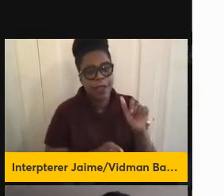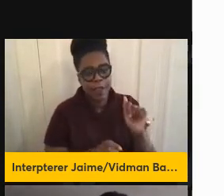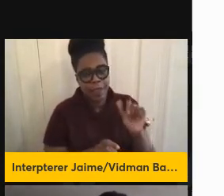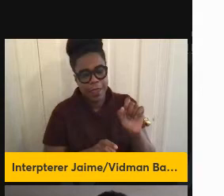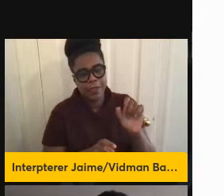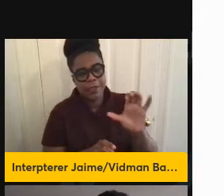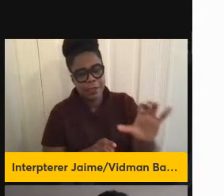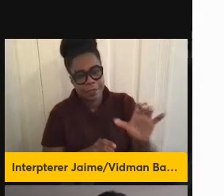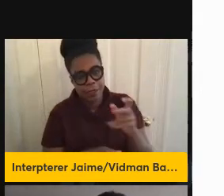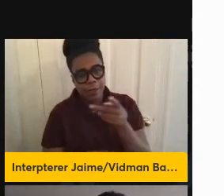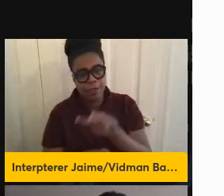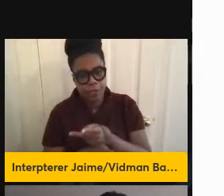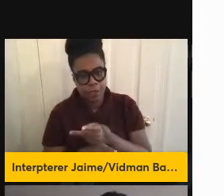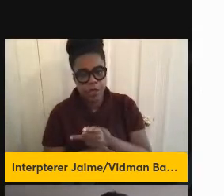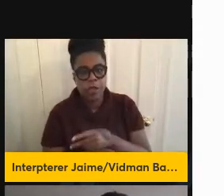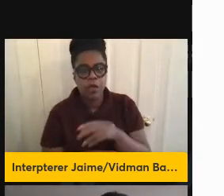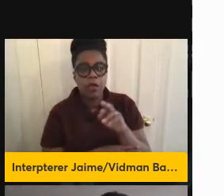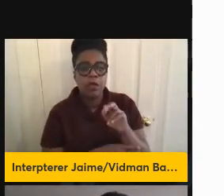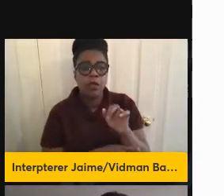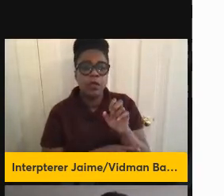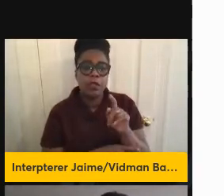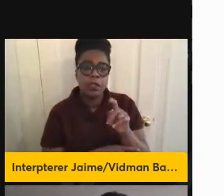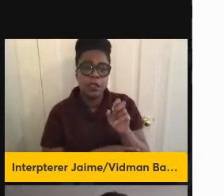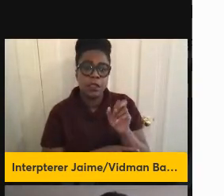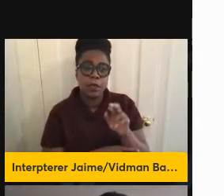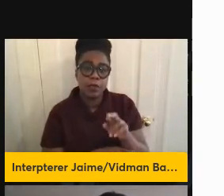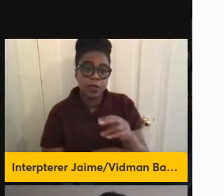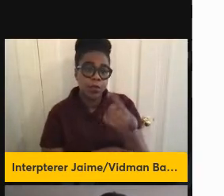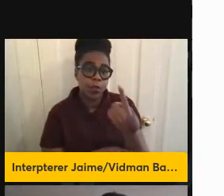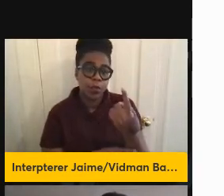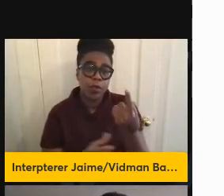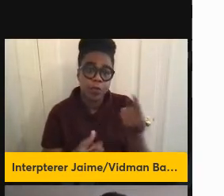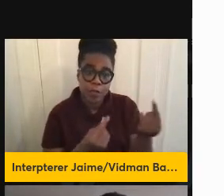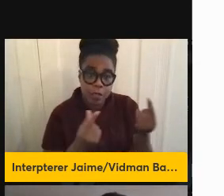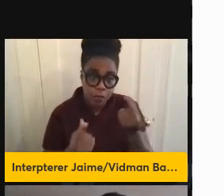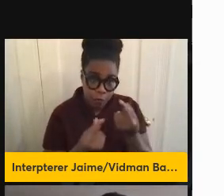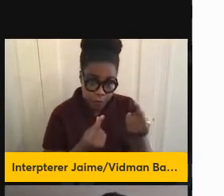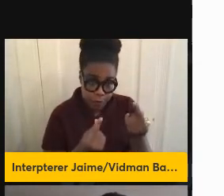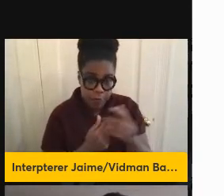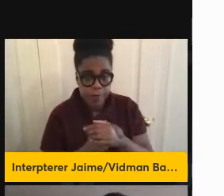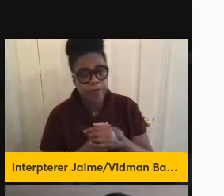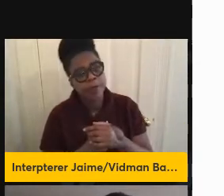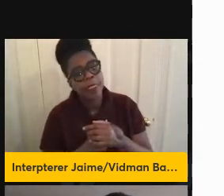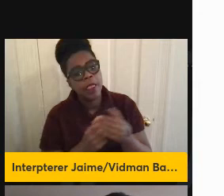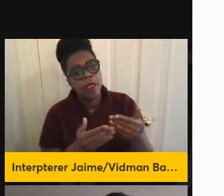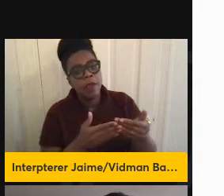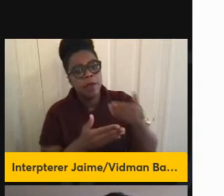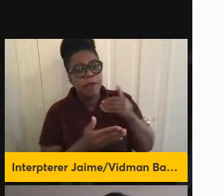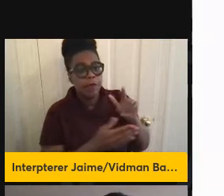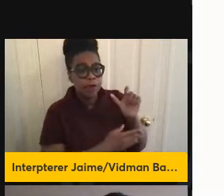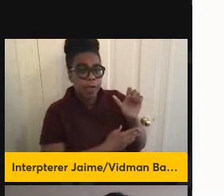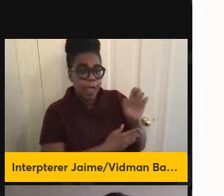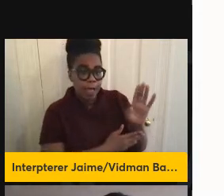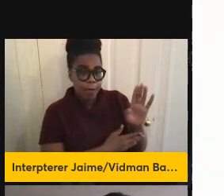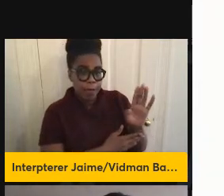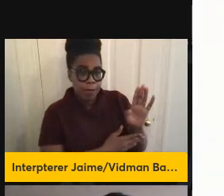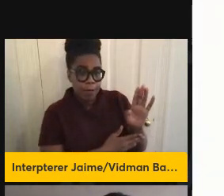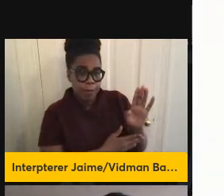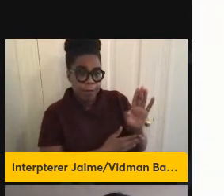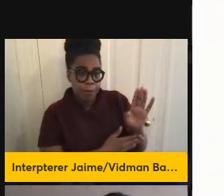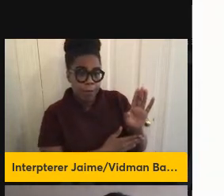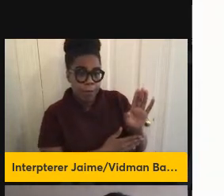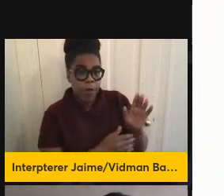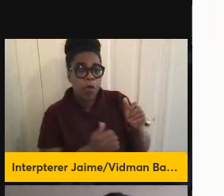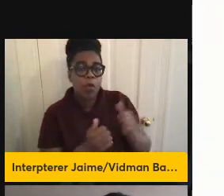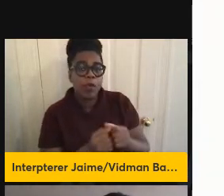is receptor 1 doing? How is it modulating ASC motility and egress? Well, previously in our lab, with